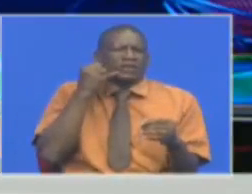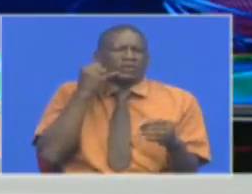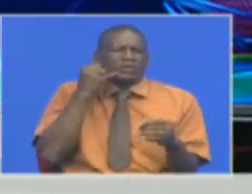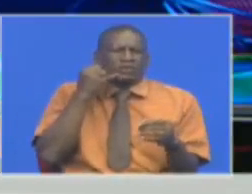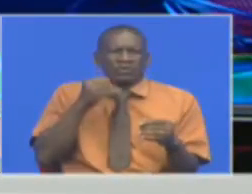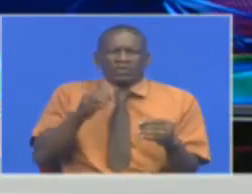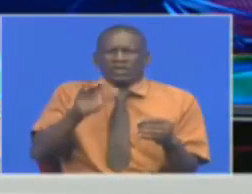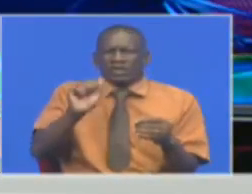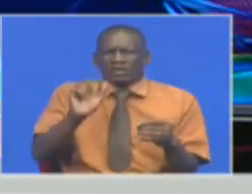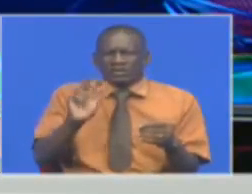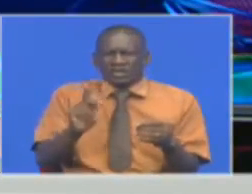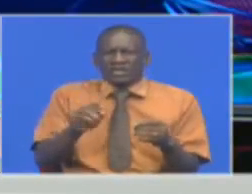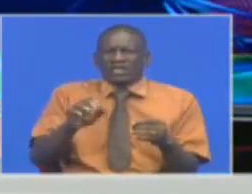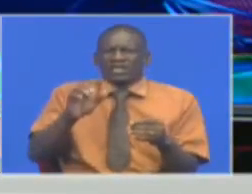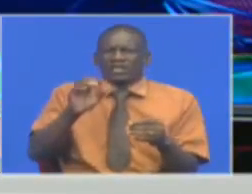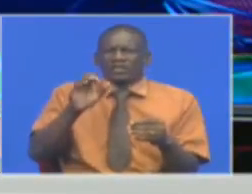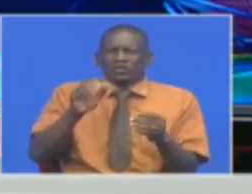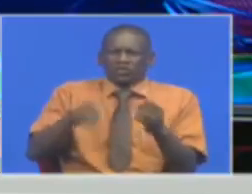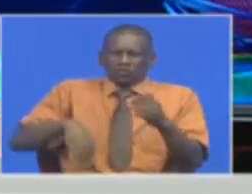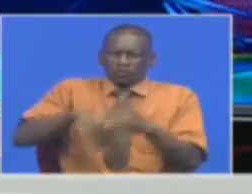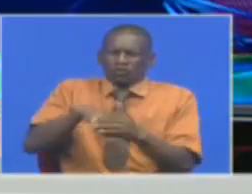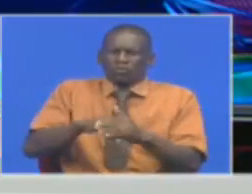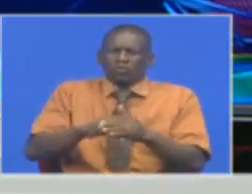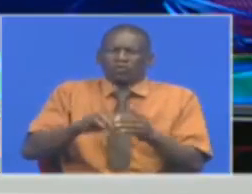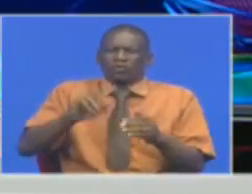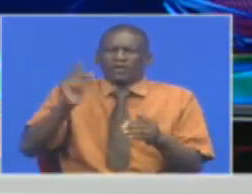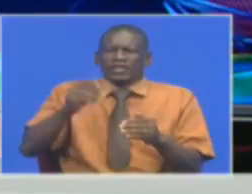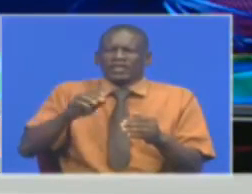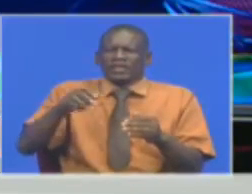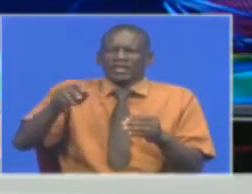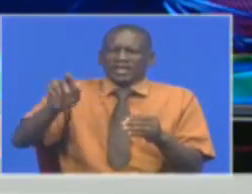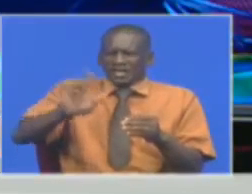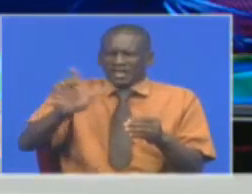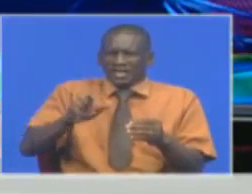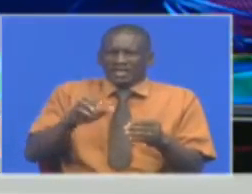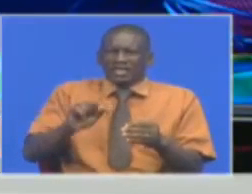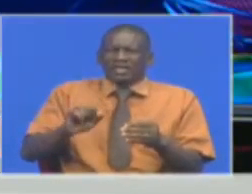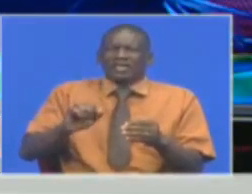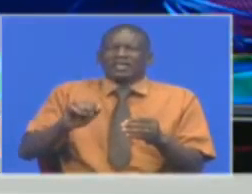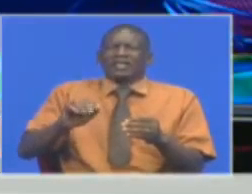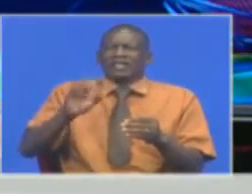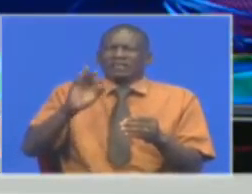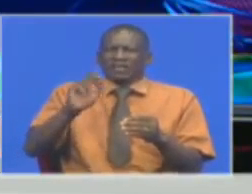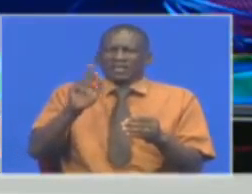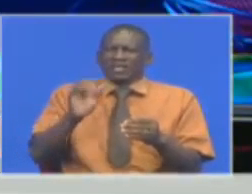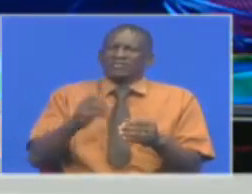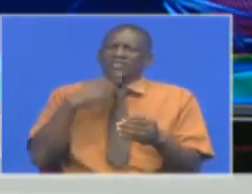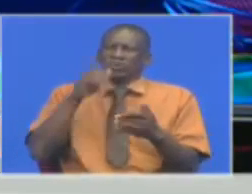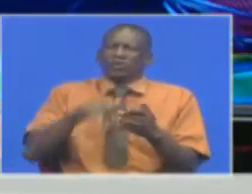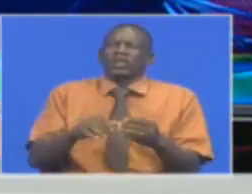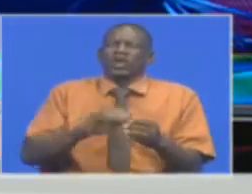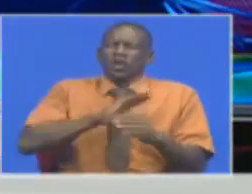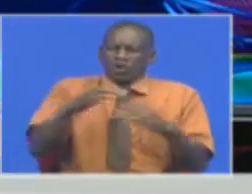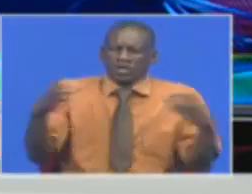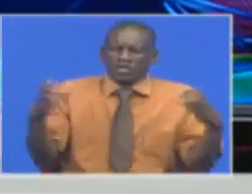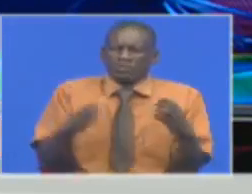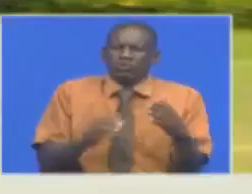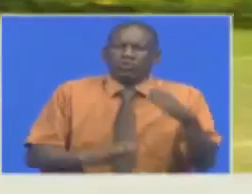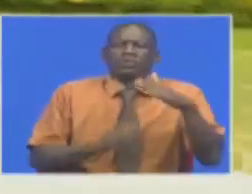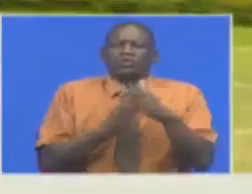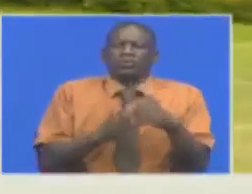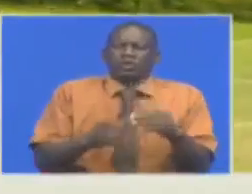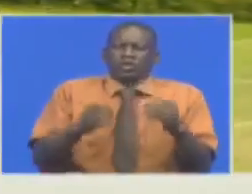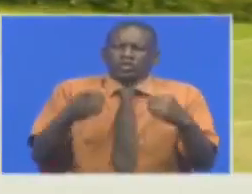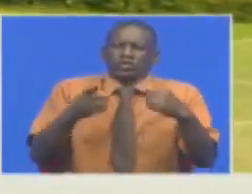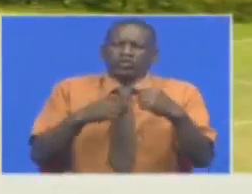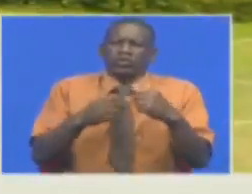in the Football Kenya Federation Premier League. FKF had in May told clubs that the team at the top of the log on June 30th would represent the